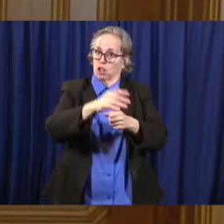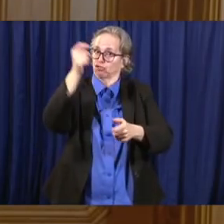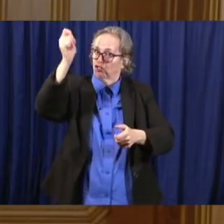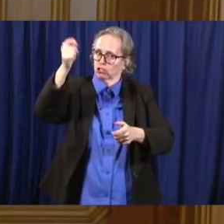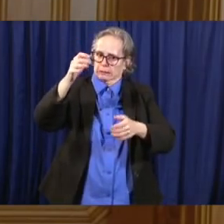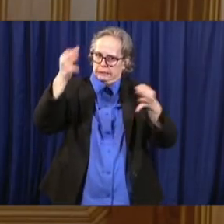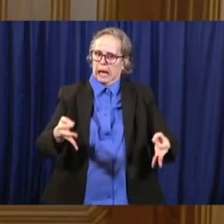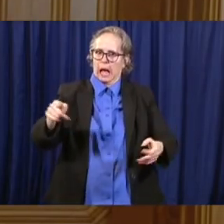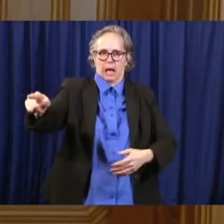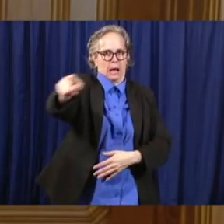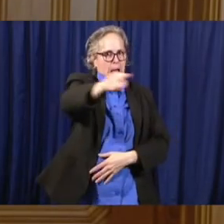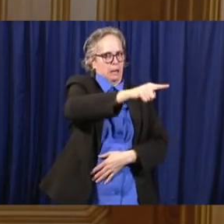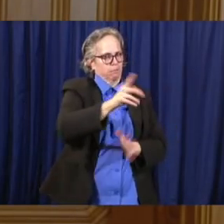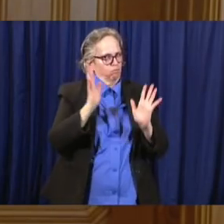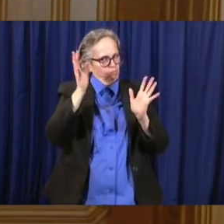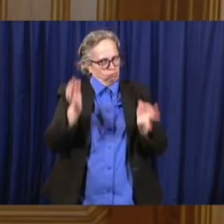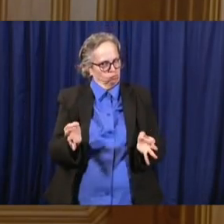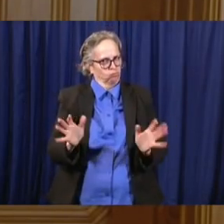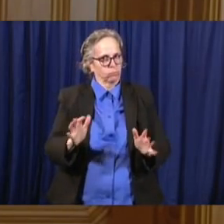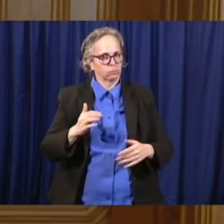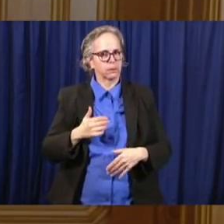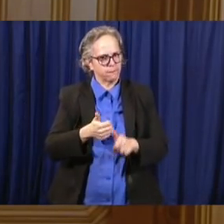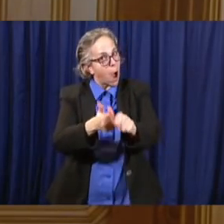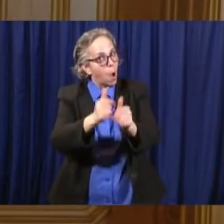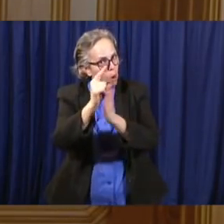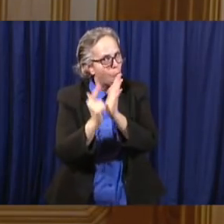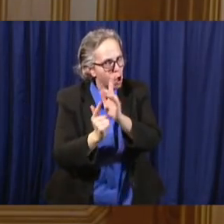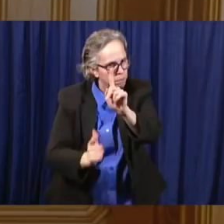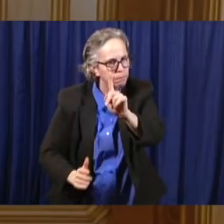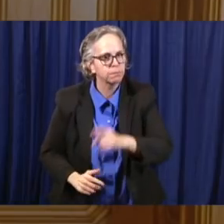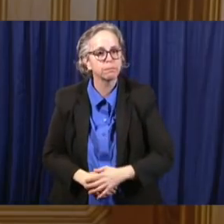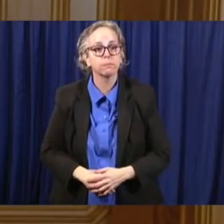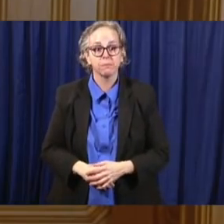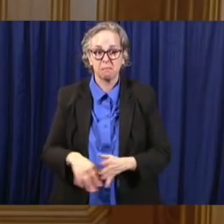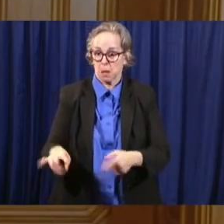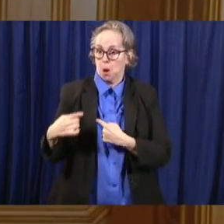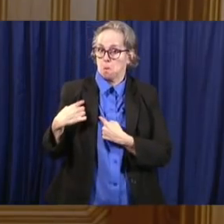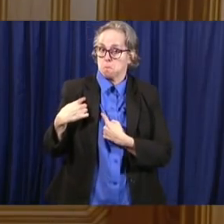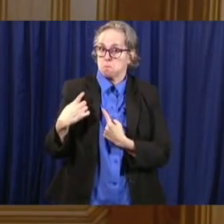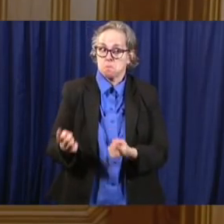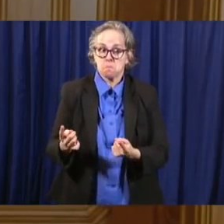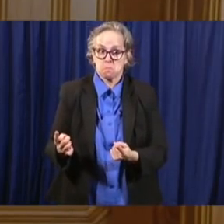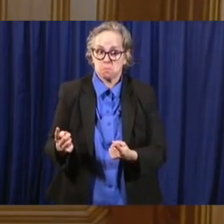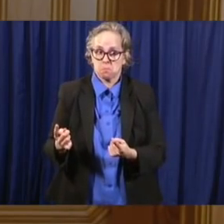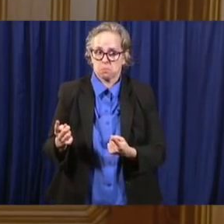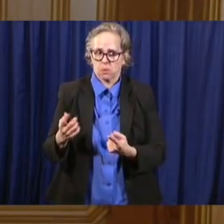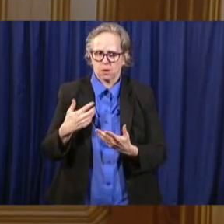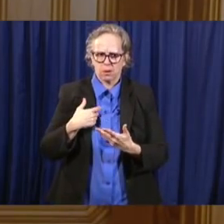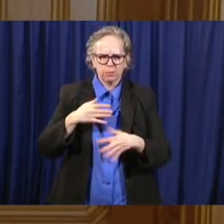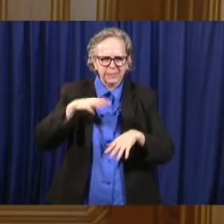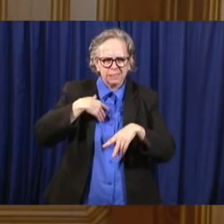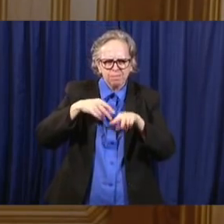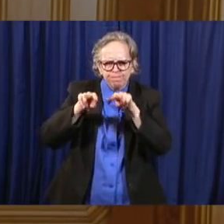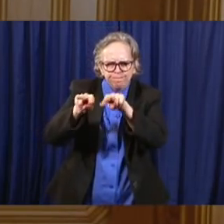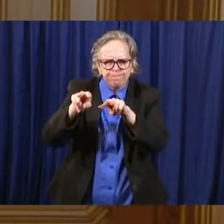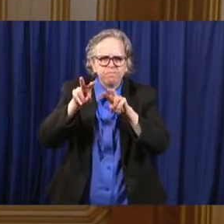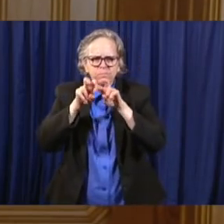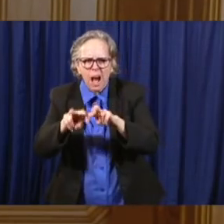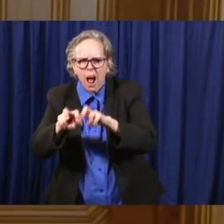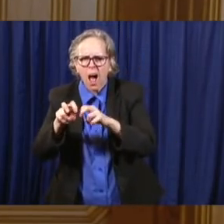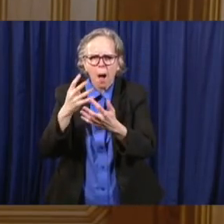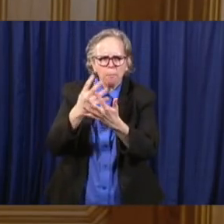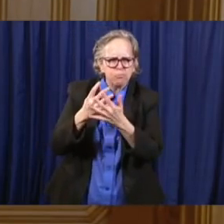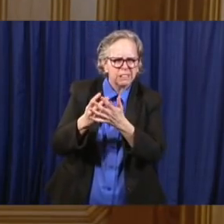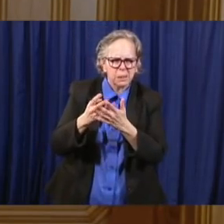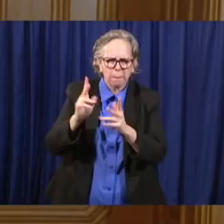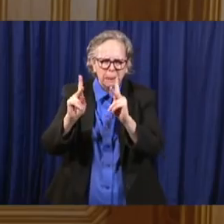Since then, my team has continued to carefully analyze our prison population. Finding inmates to release